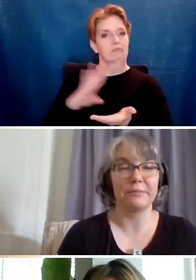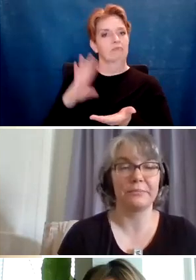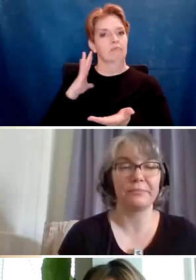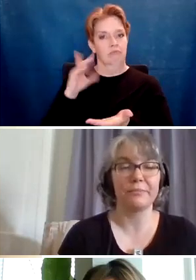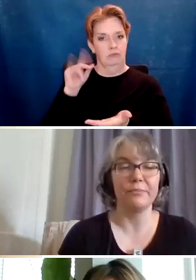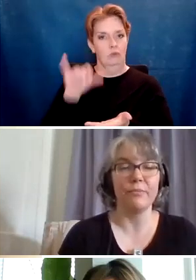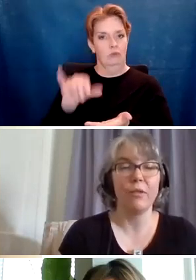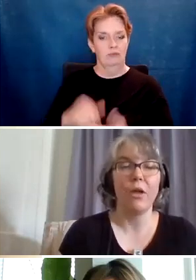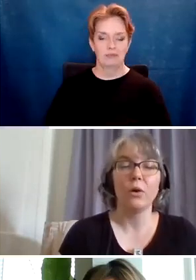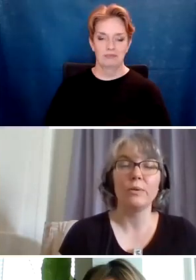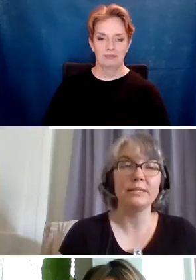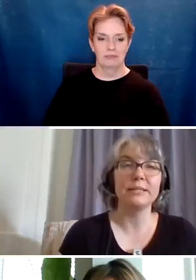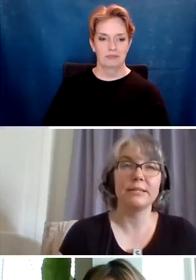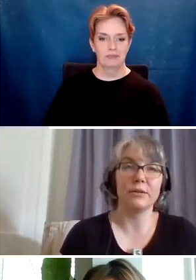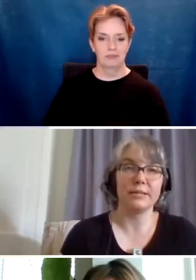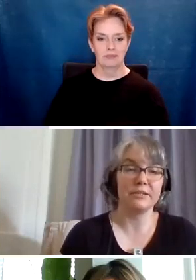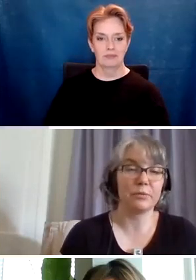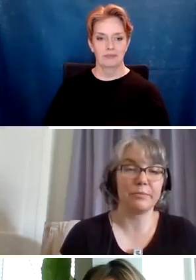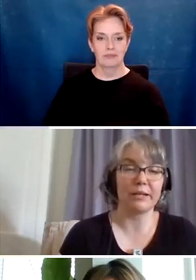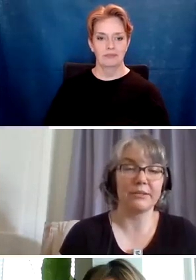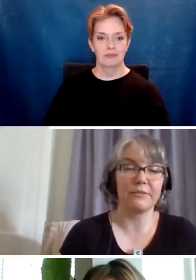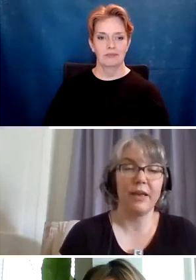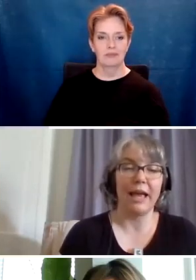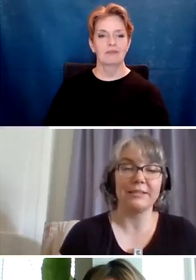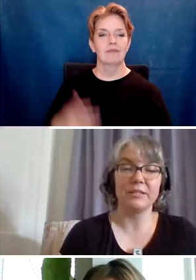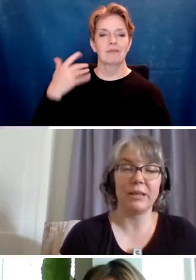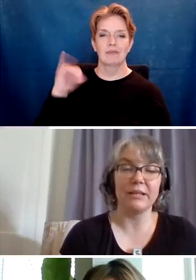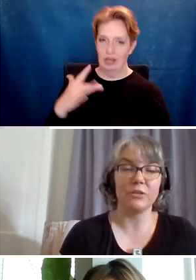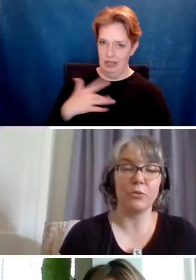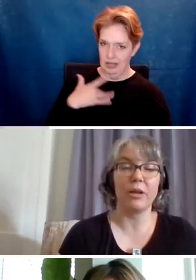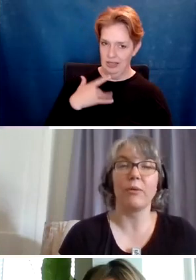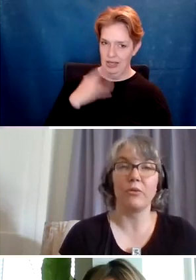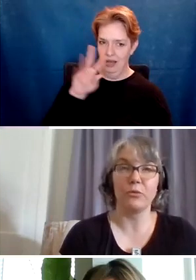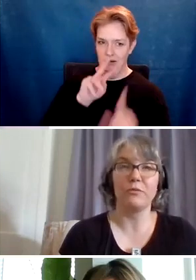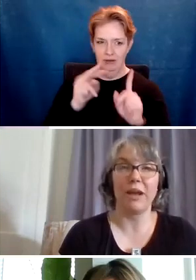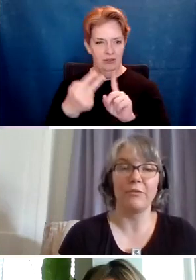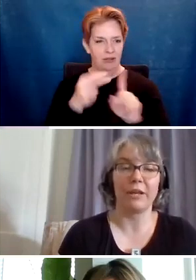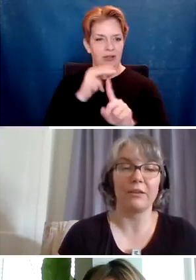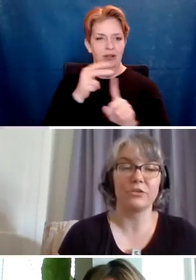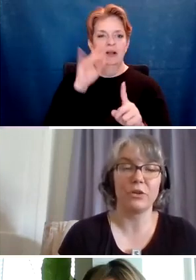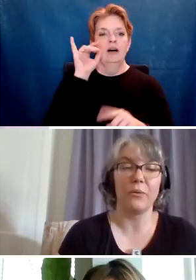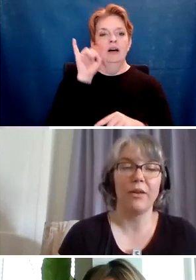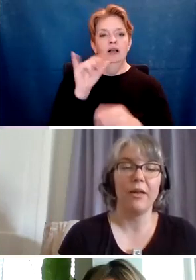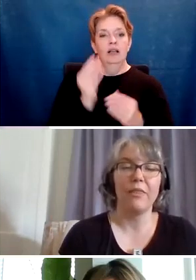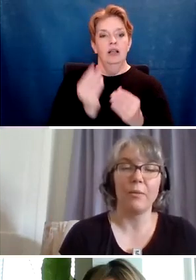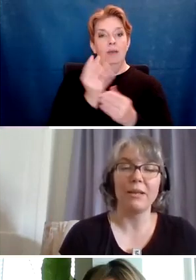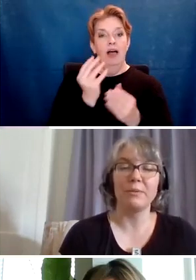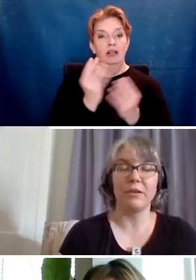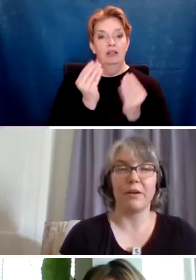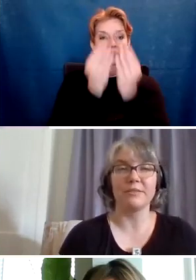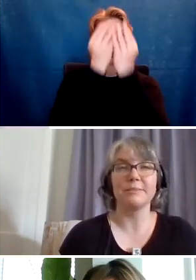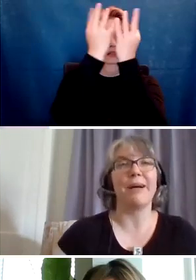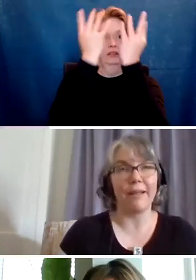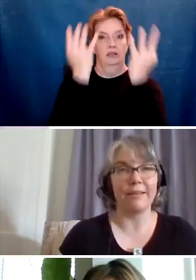30s. We still see her sense of perspective, as these plants growing around the roof of African House show. They are meant to be